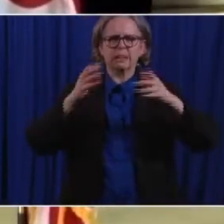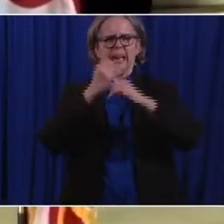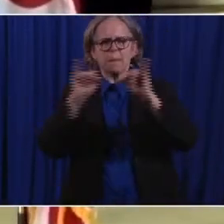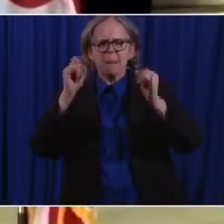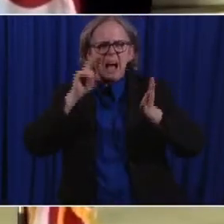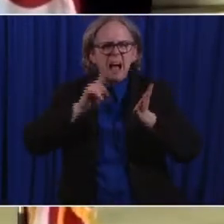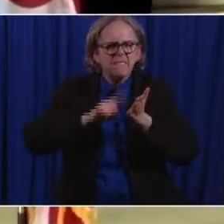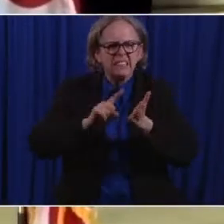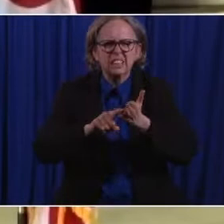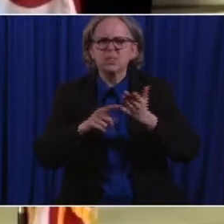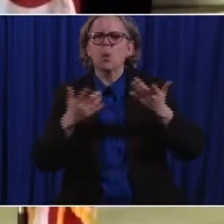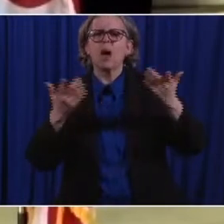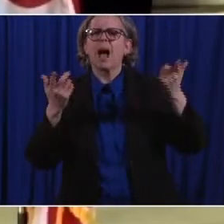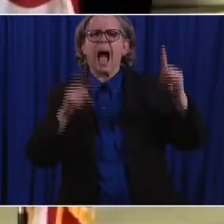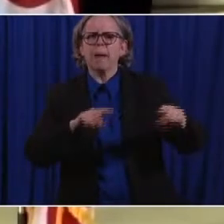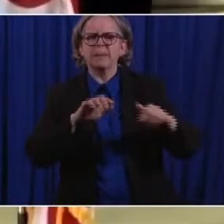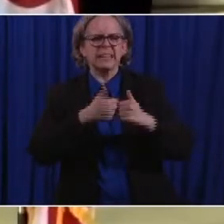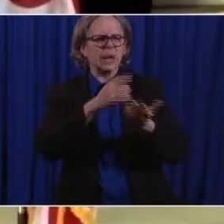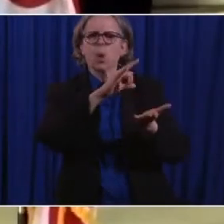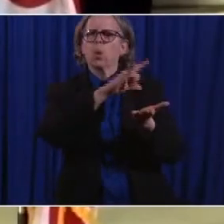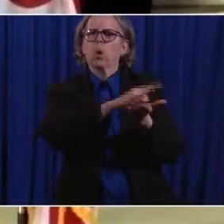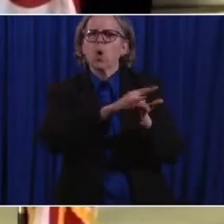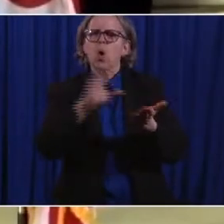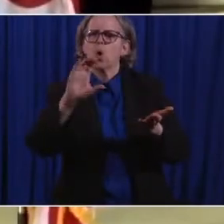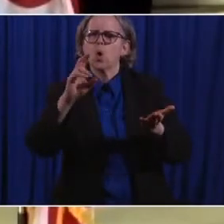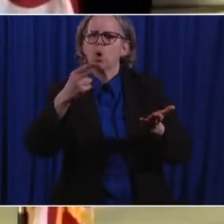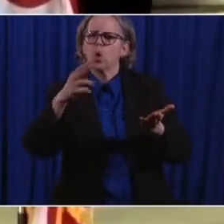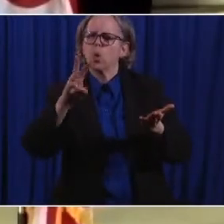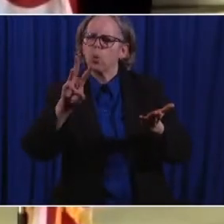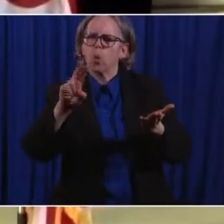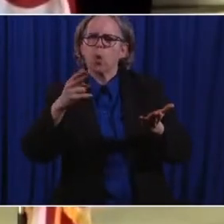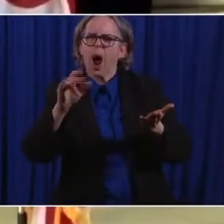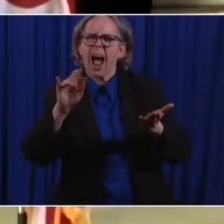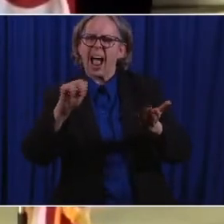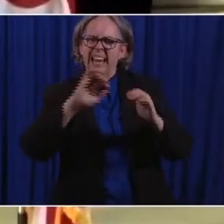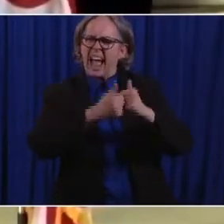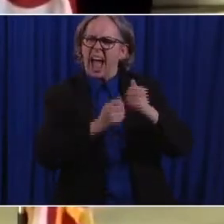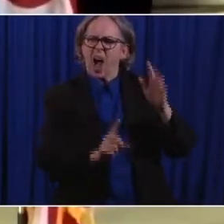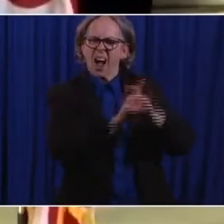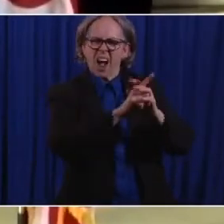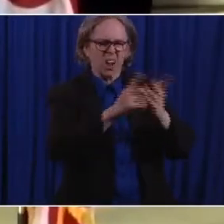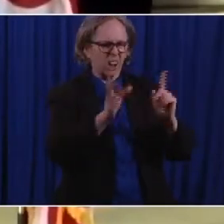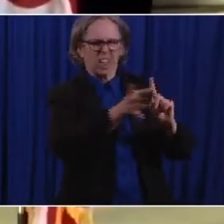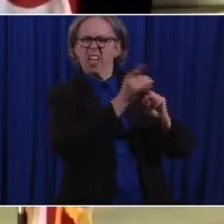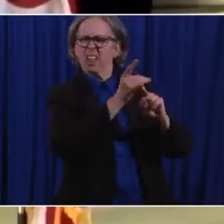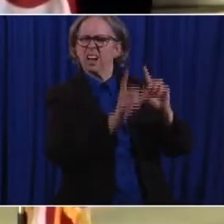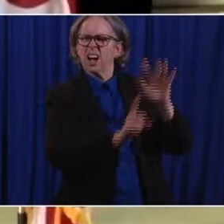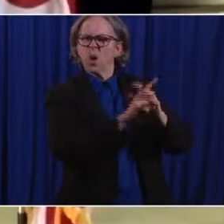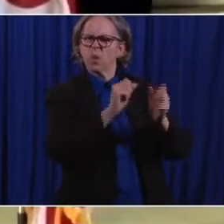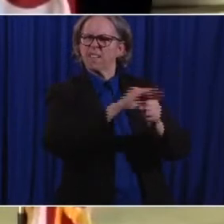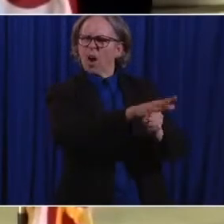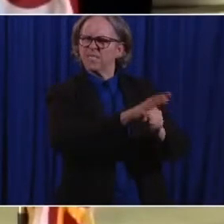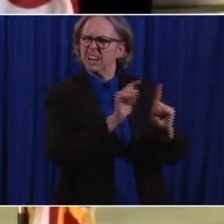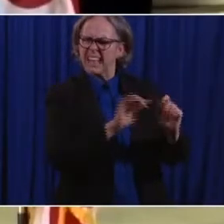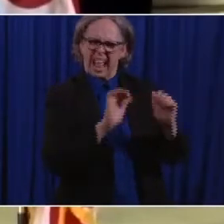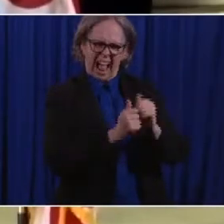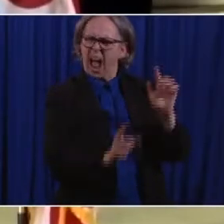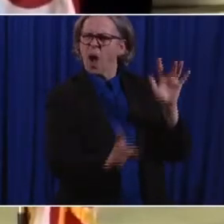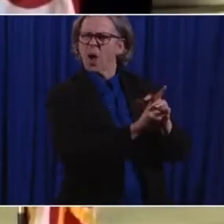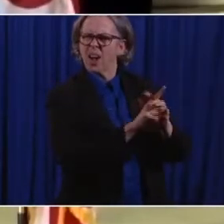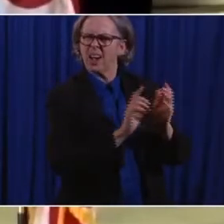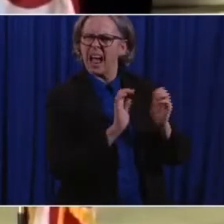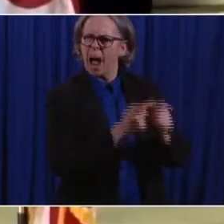Wuhan. That is where the first case was reported. That is where the